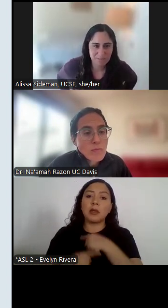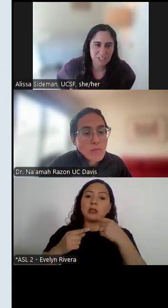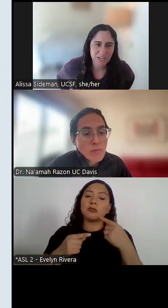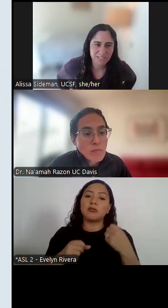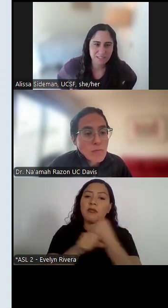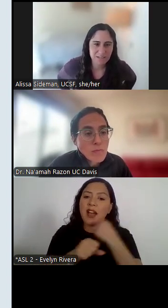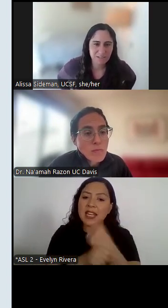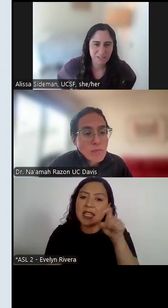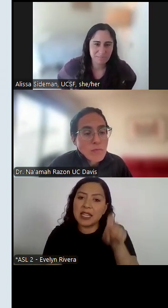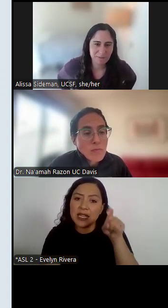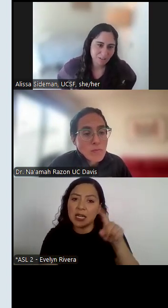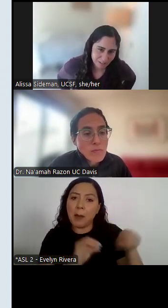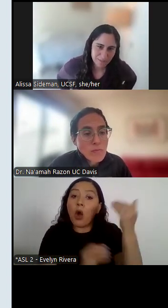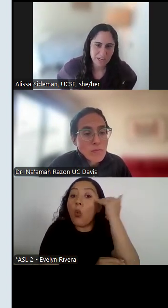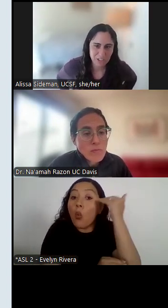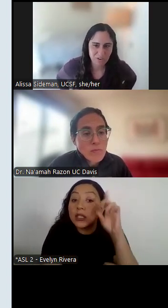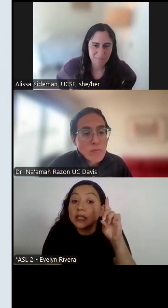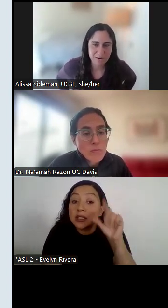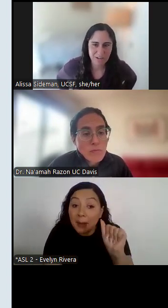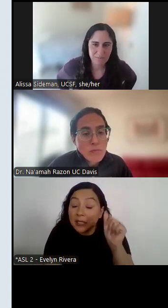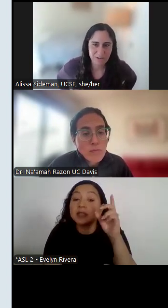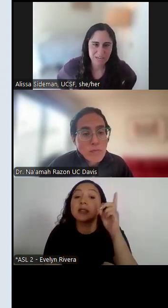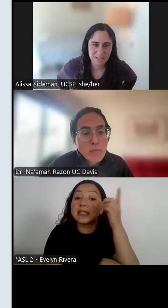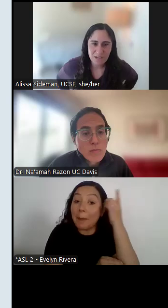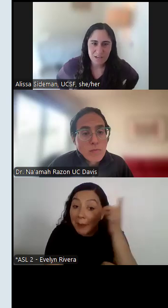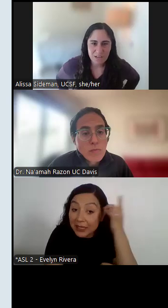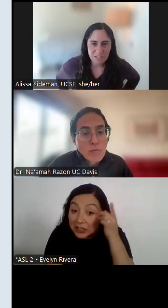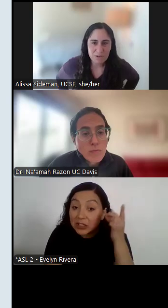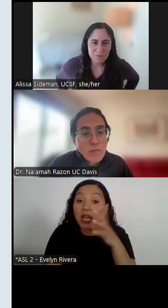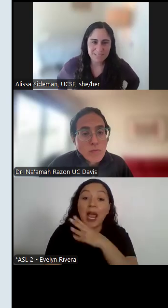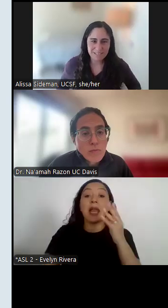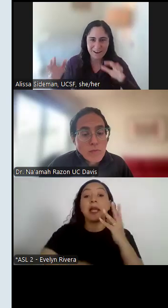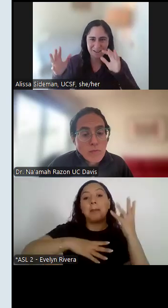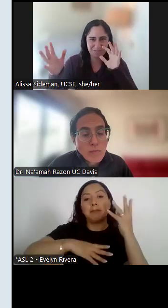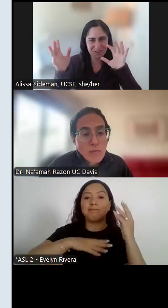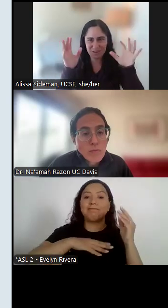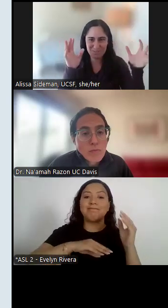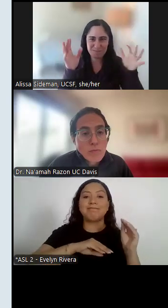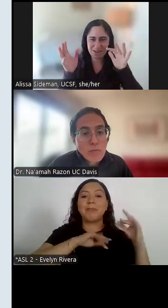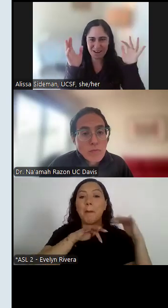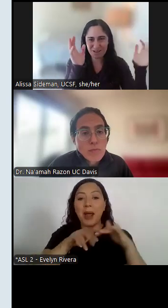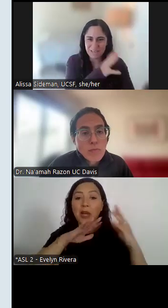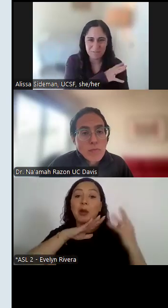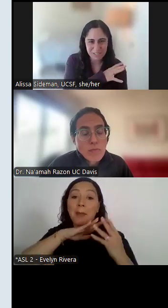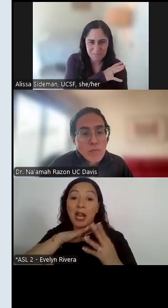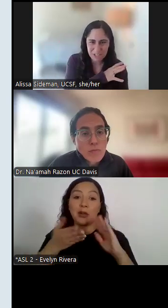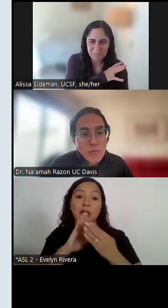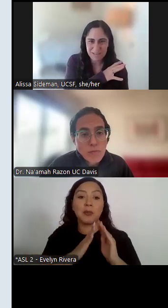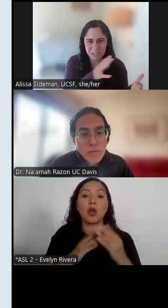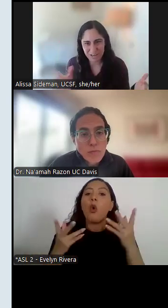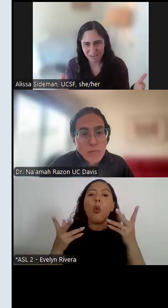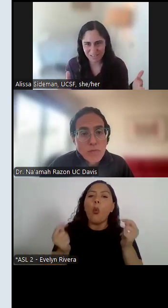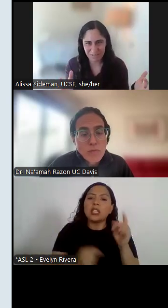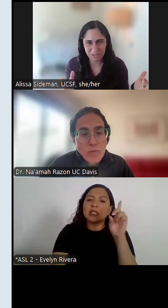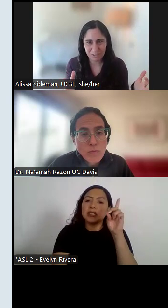about dementia and its legal and clinical implications for migrant communities. So, we see a lot of, there's maybe understanding of what dementia